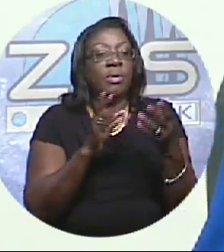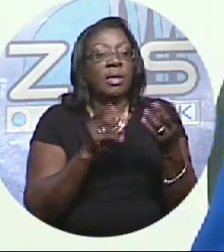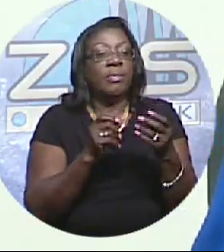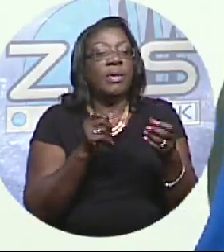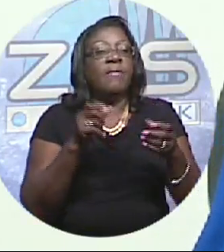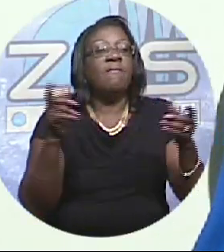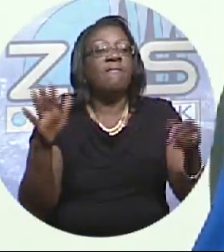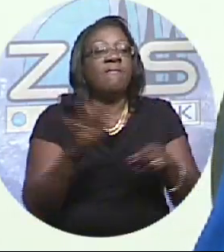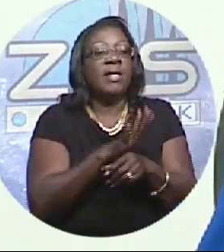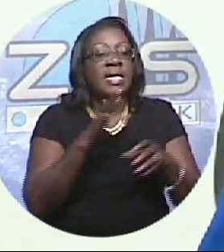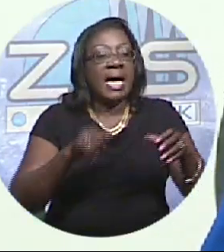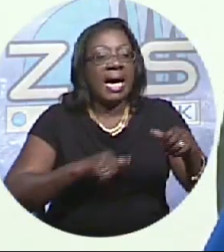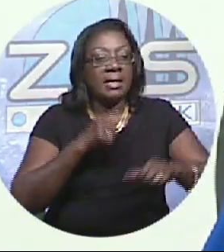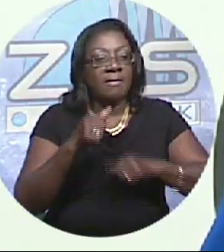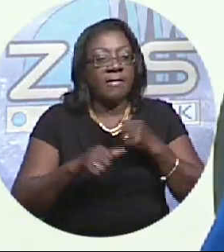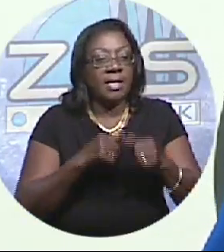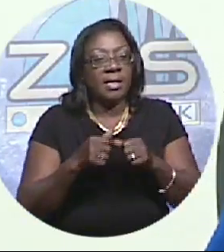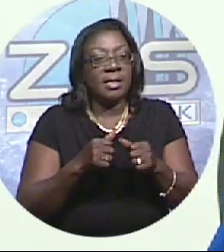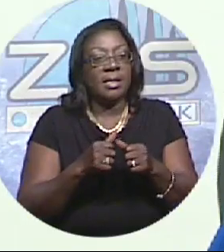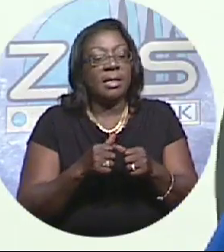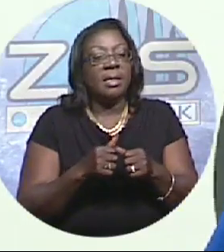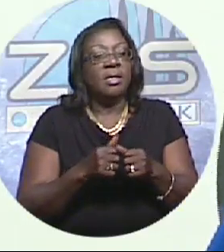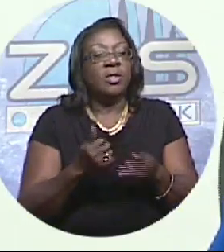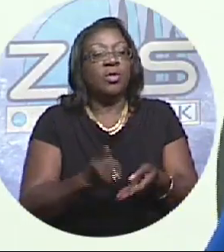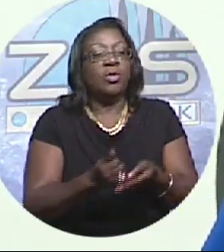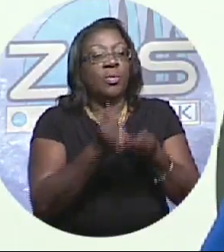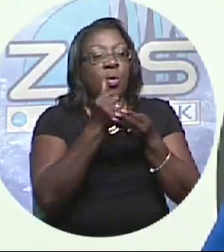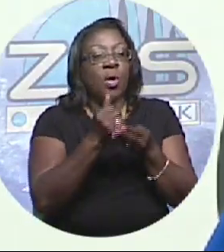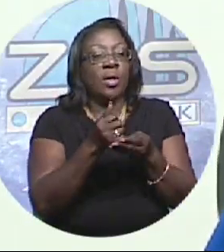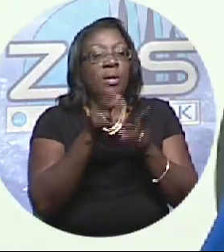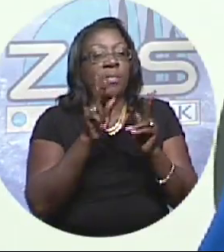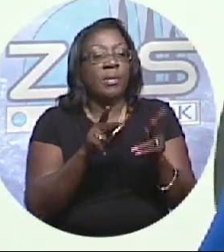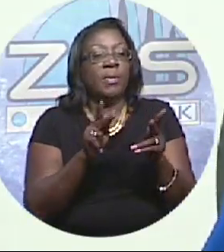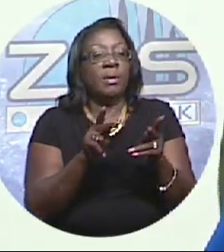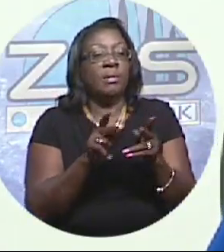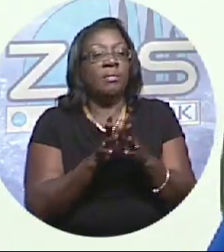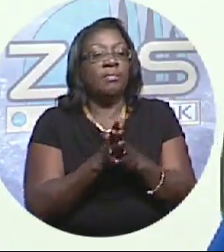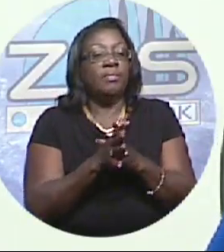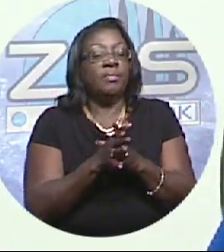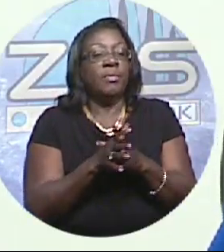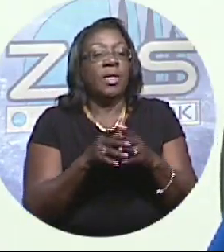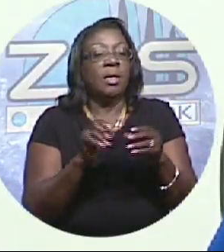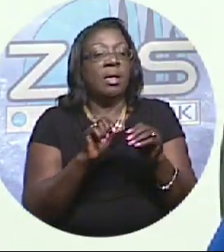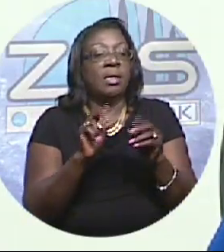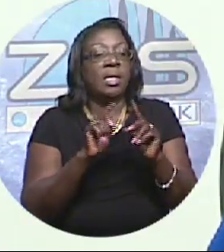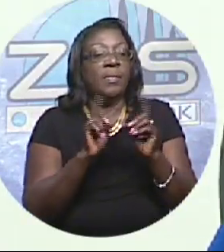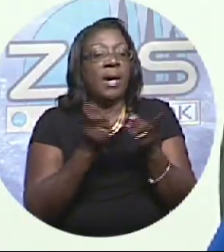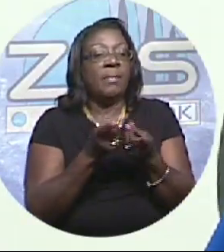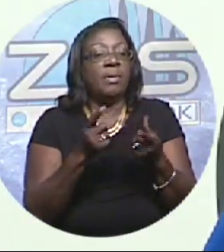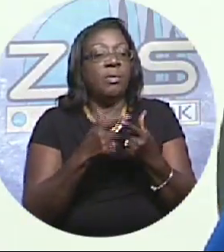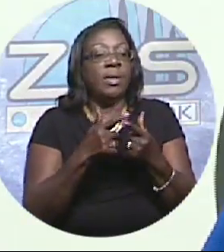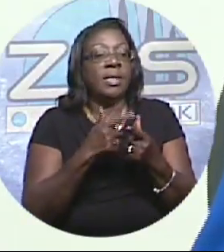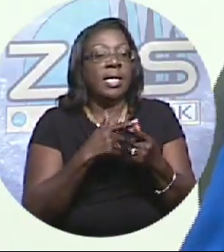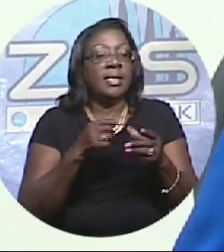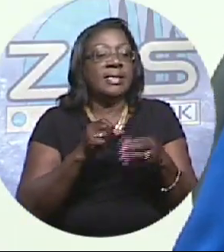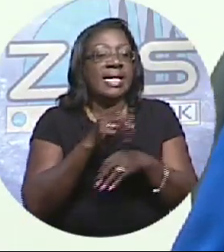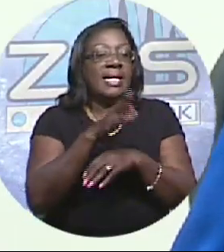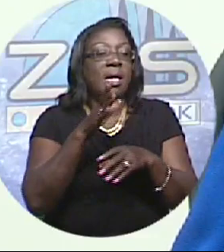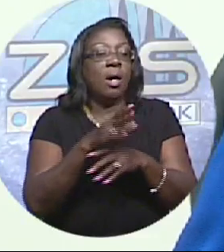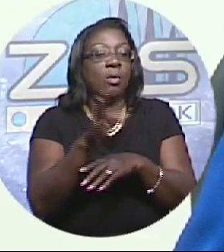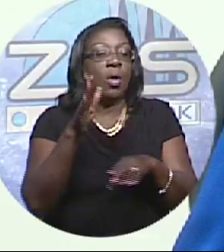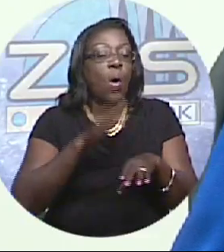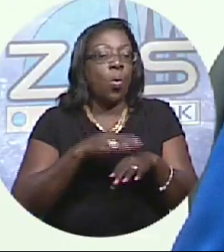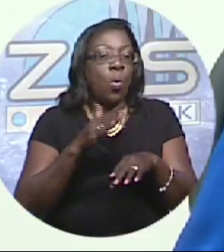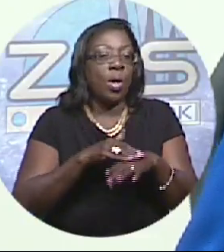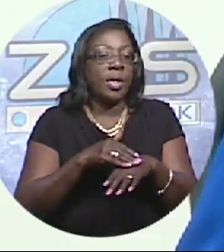fully activated and become the Emergency Operations Center. The Met Department would then would have issued a warning